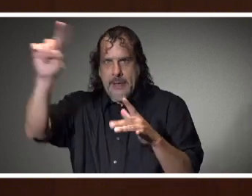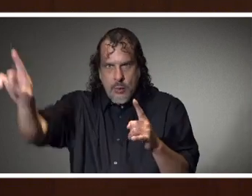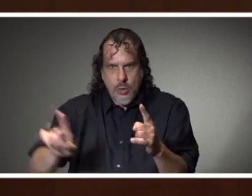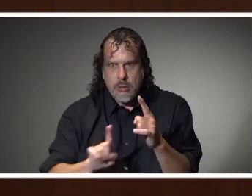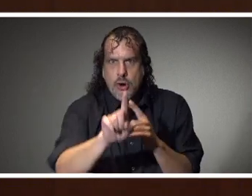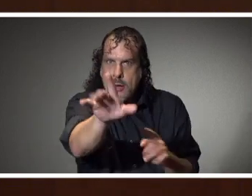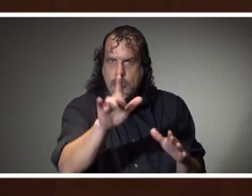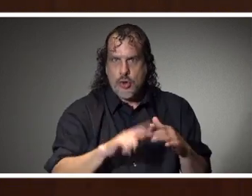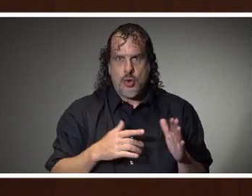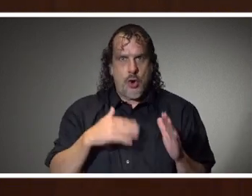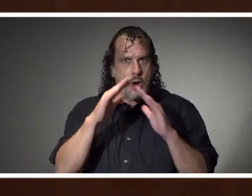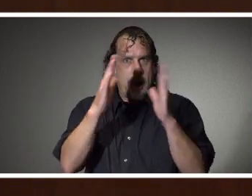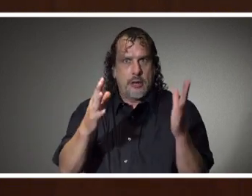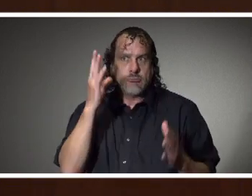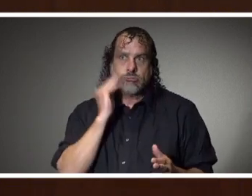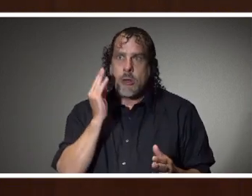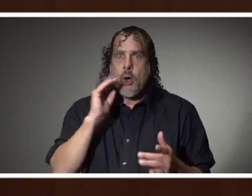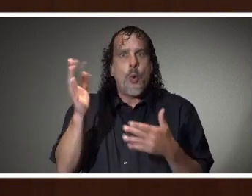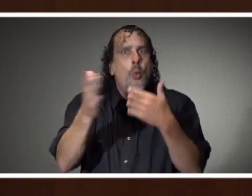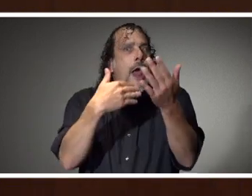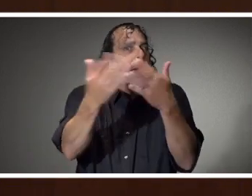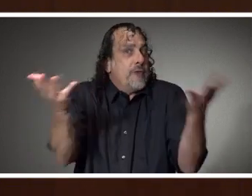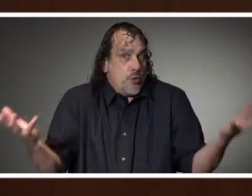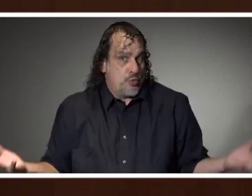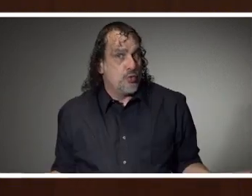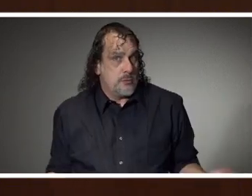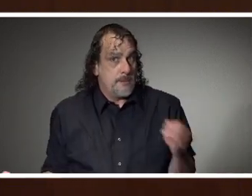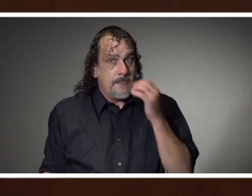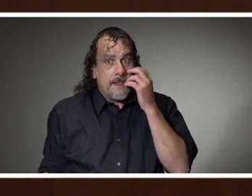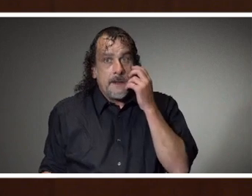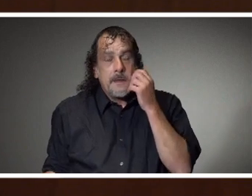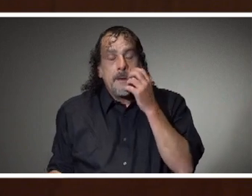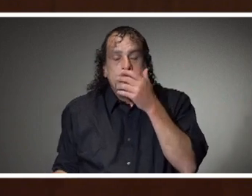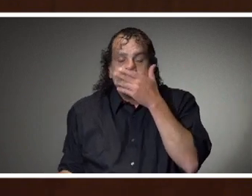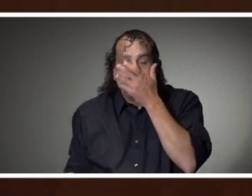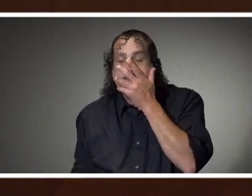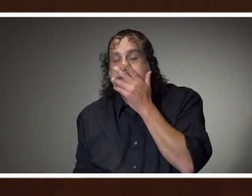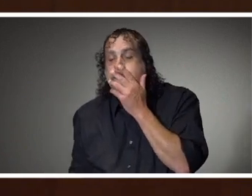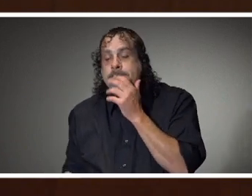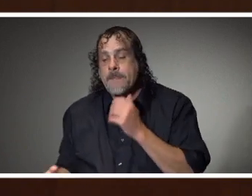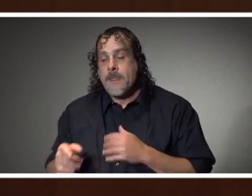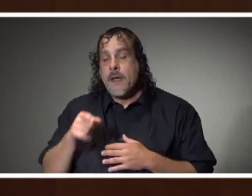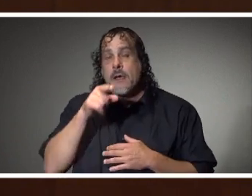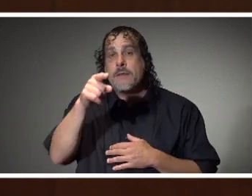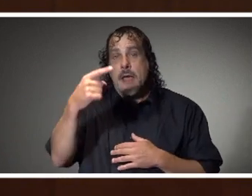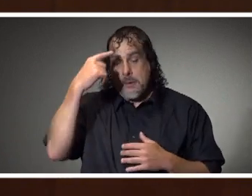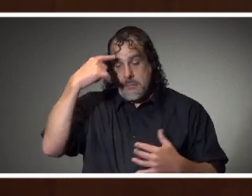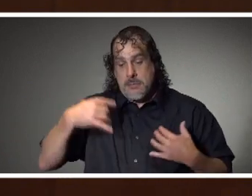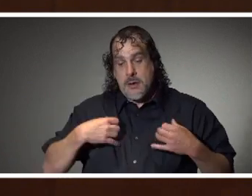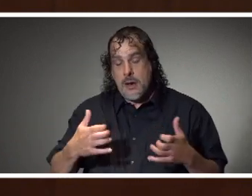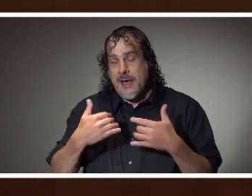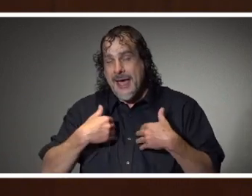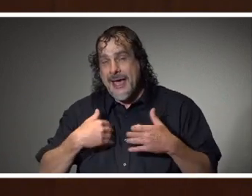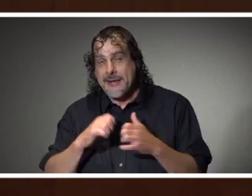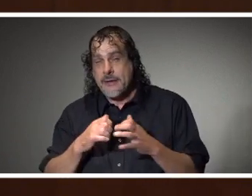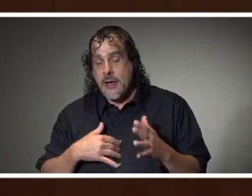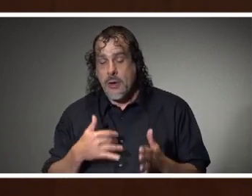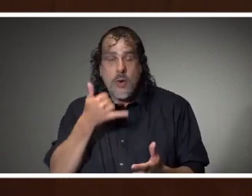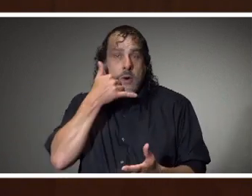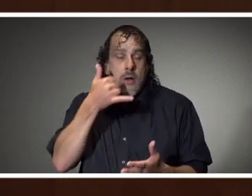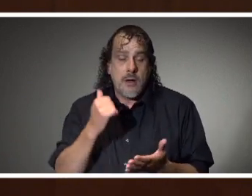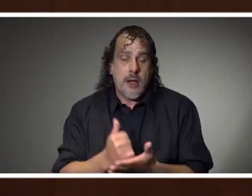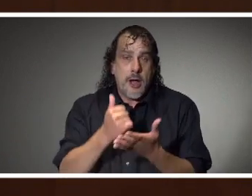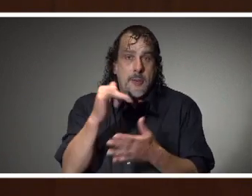are experiencing that crisis. The Department of Mental Health also has a helpline that's available on that same